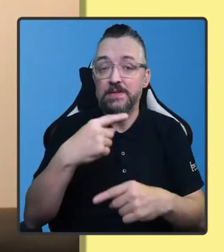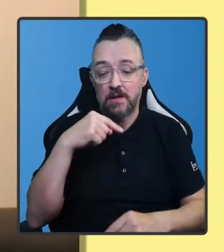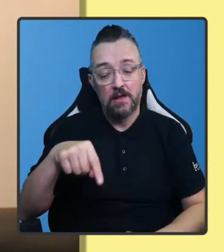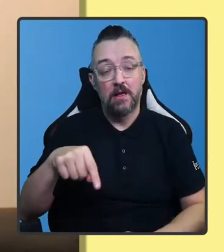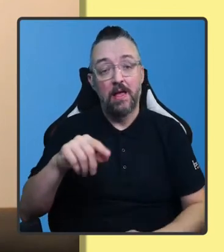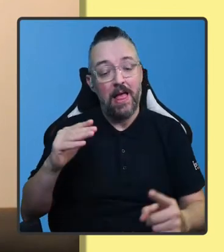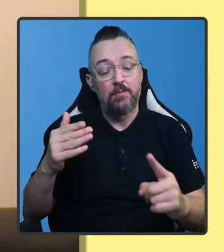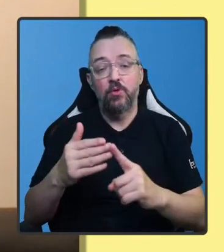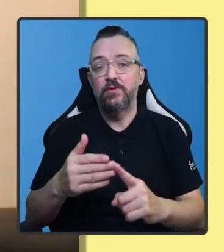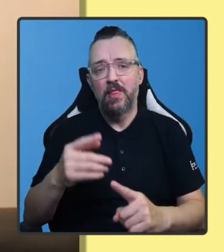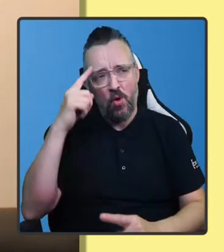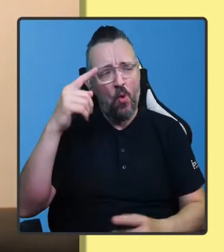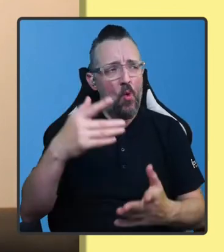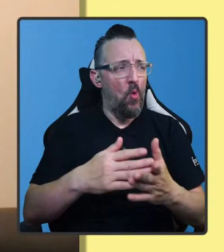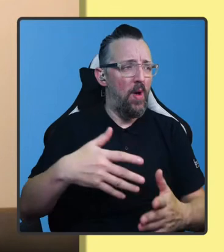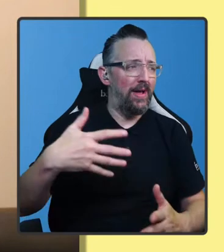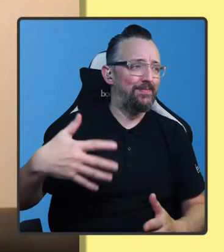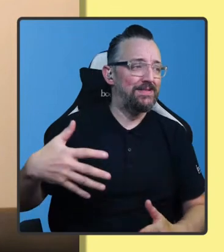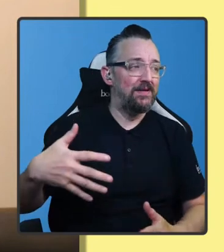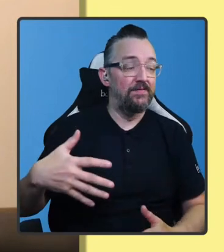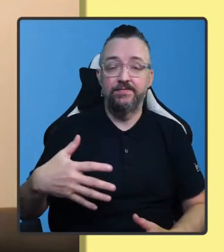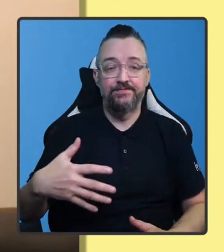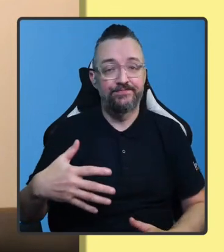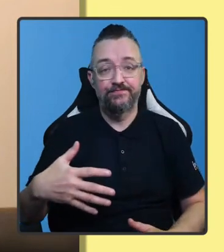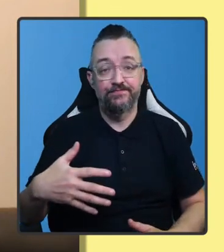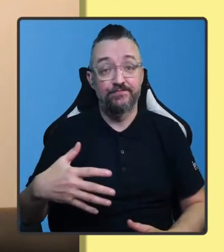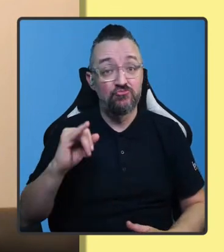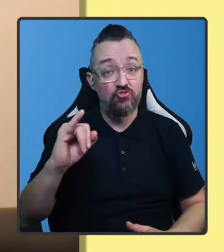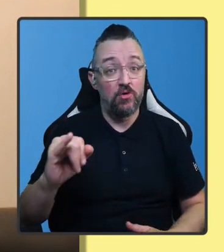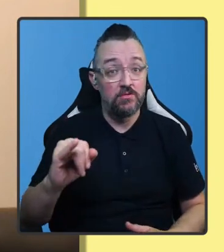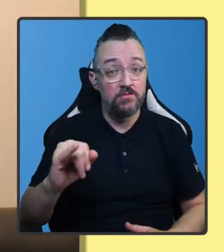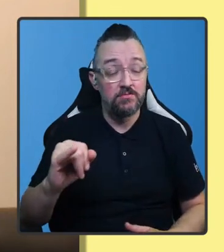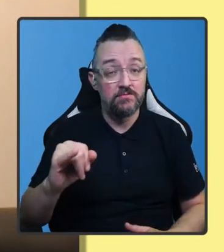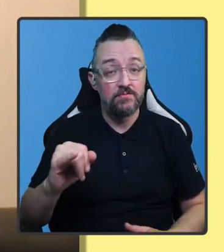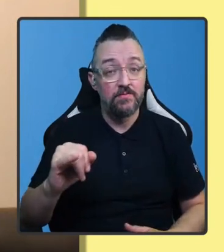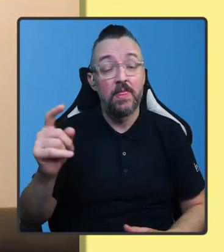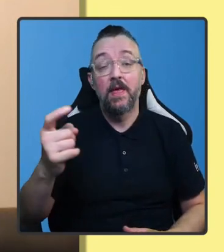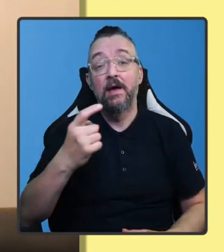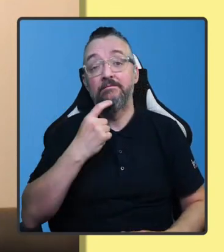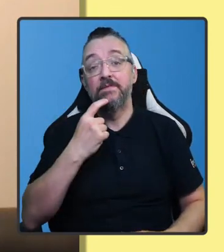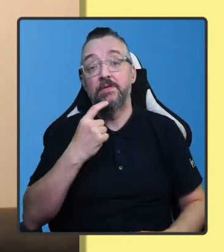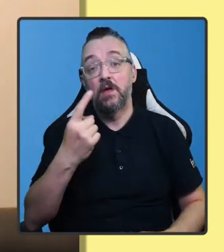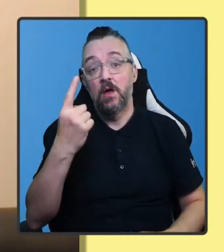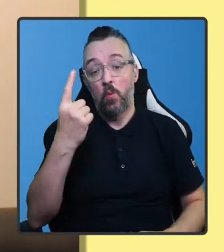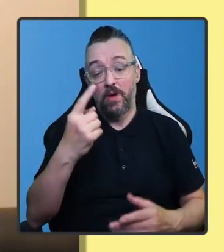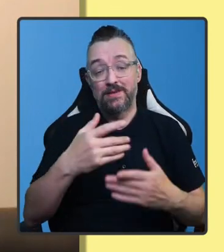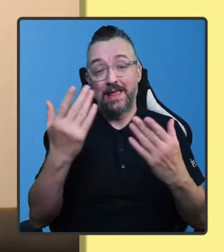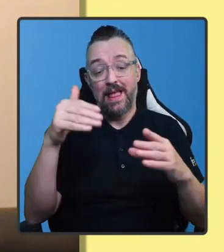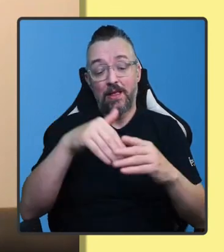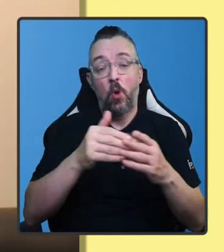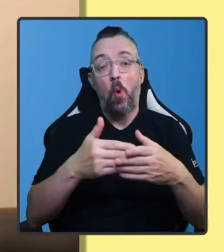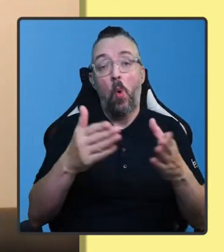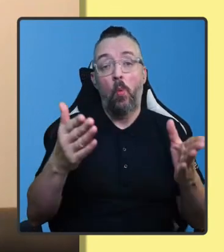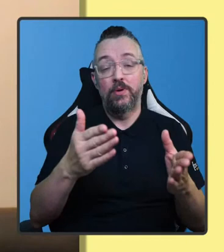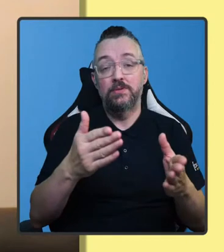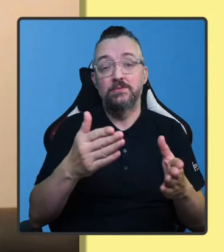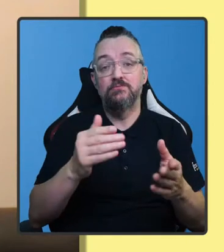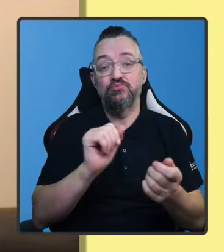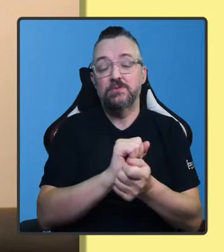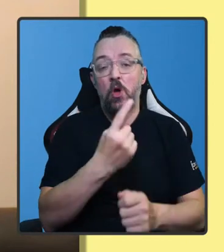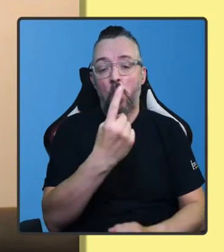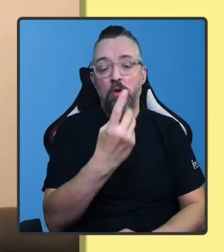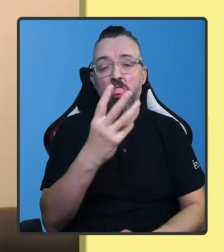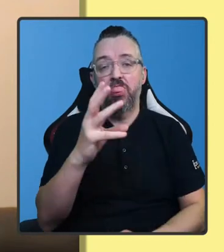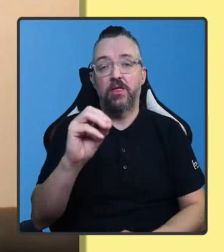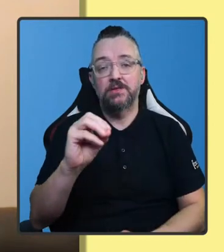more expensive. Conference, those people would be wrong. In Finland, one day in an open prison costs 130 euros compared to